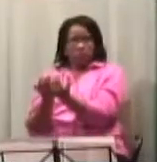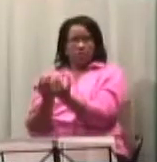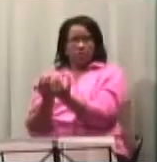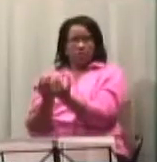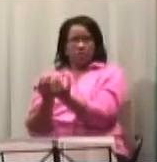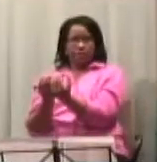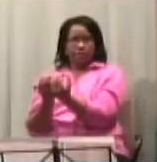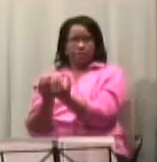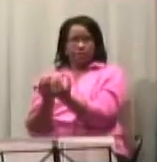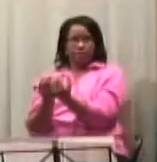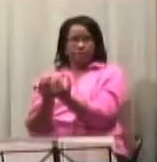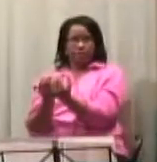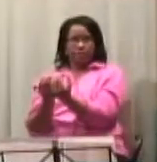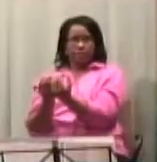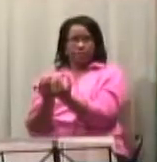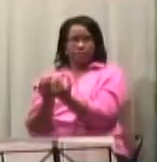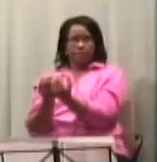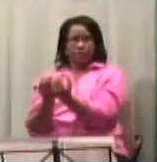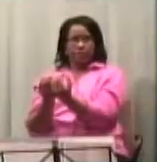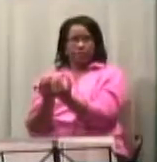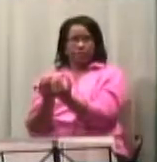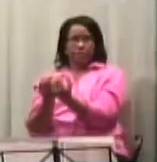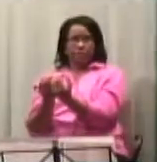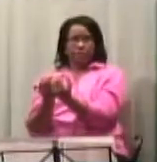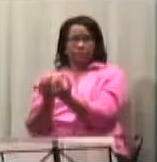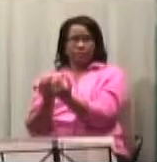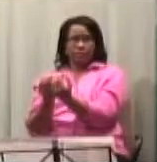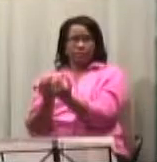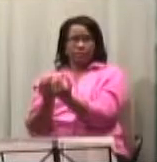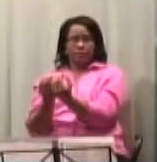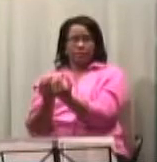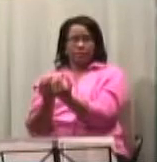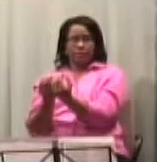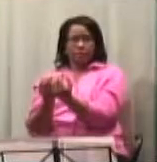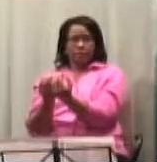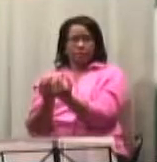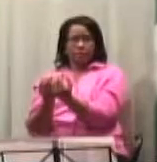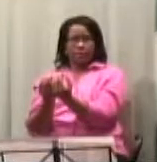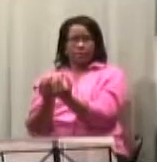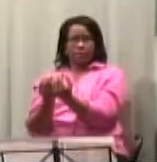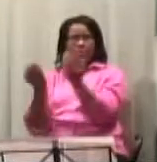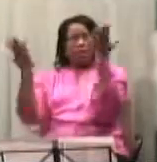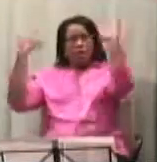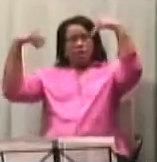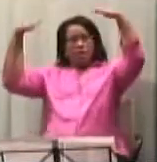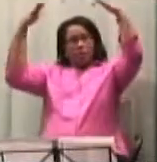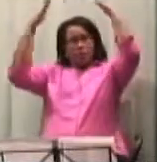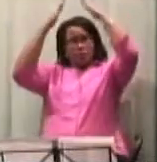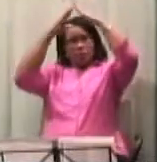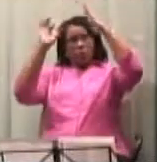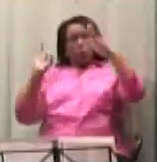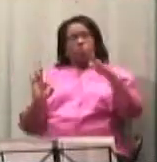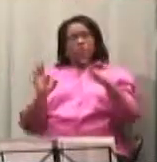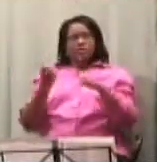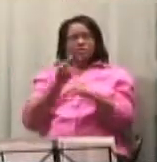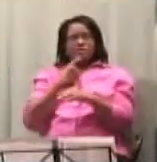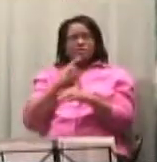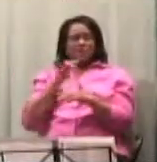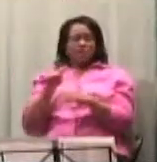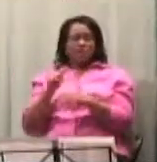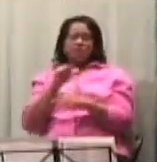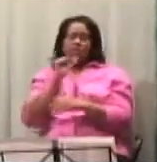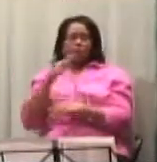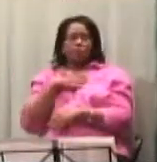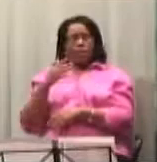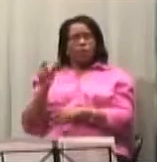generate disciples. Pope Francis, no, repeats this very often, are not words, words of Pope Francis. No. We have to